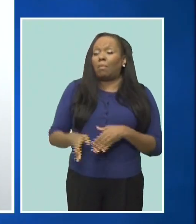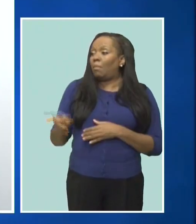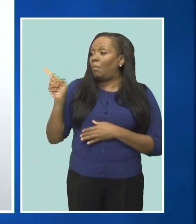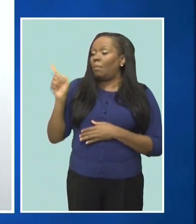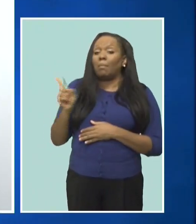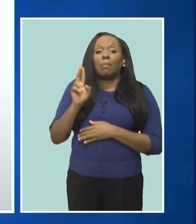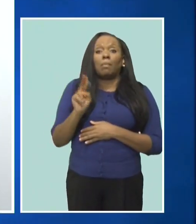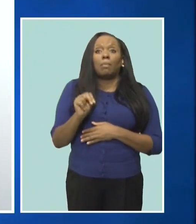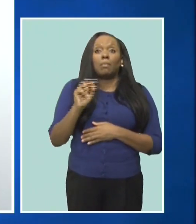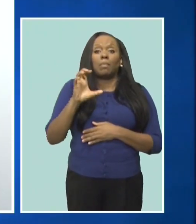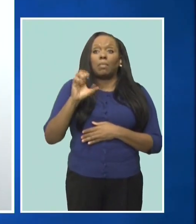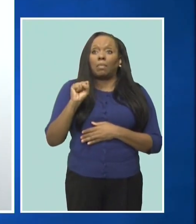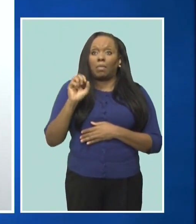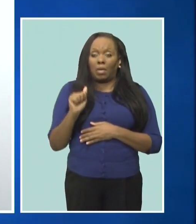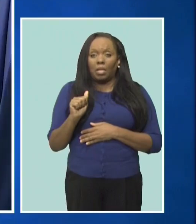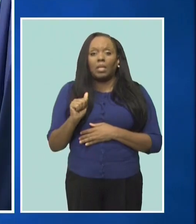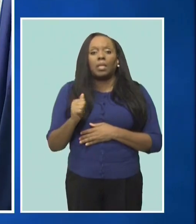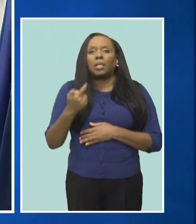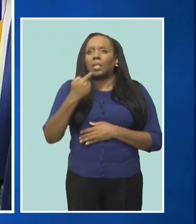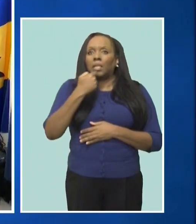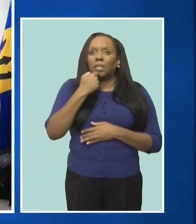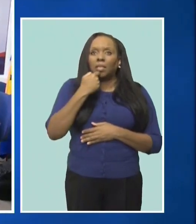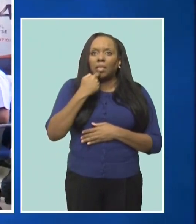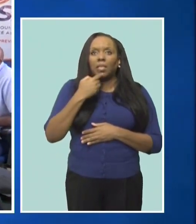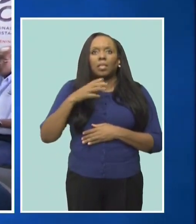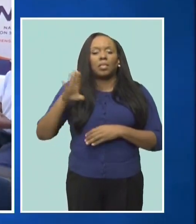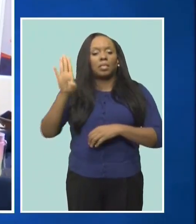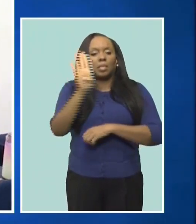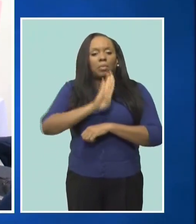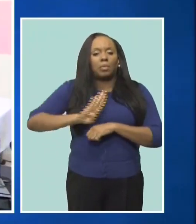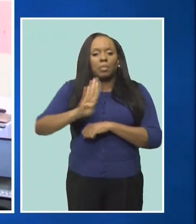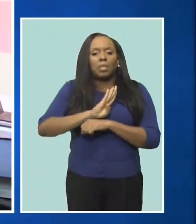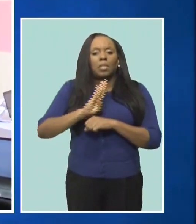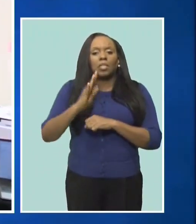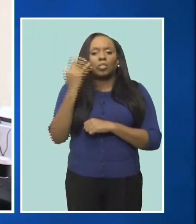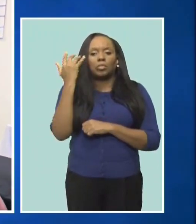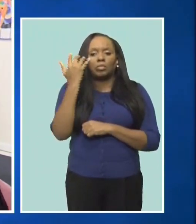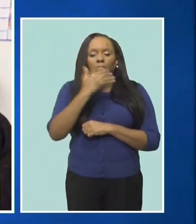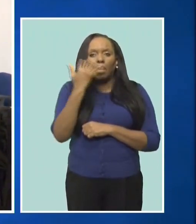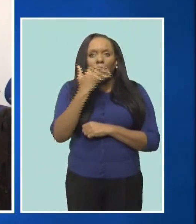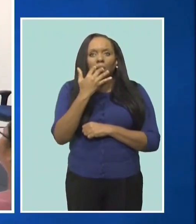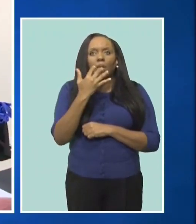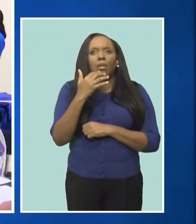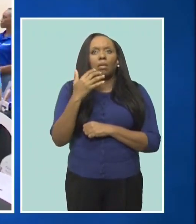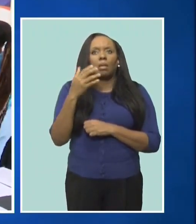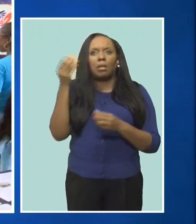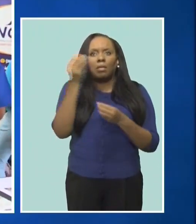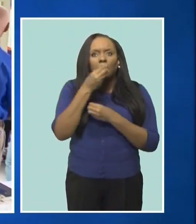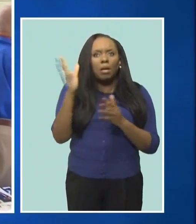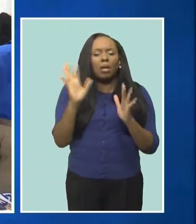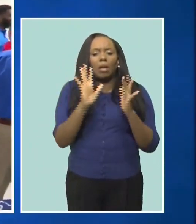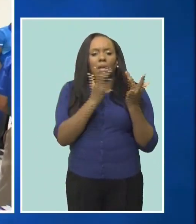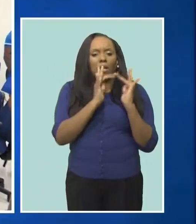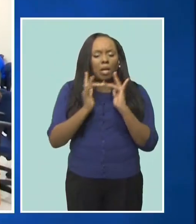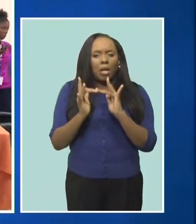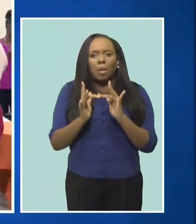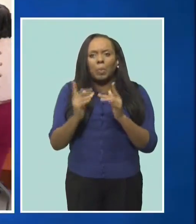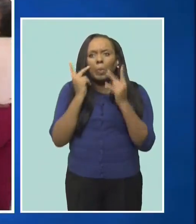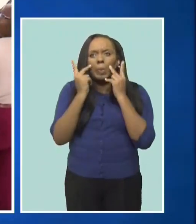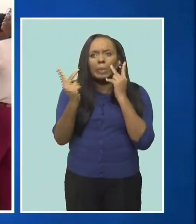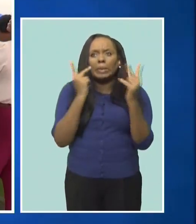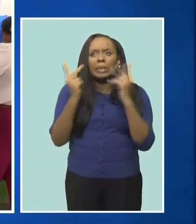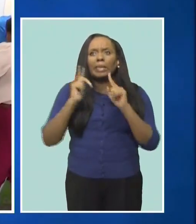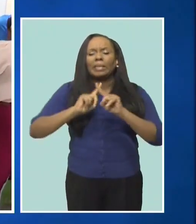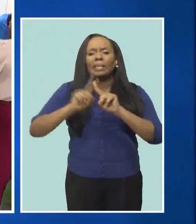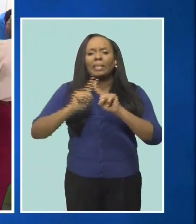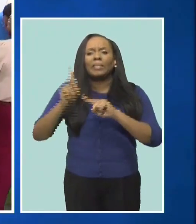Substance Abuse, Troy Wickham, says the Barbados Drug Information Network has been showing this slight diversification as it relates